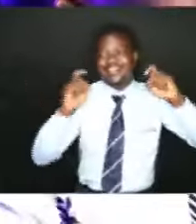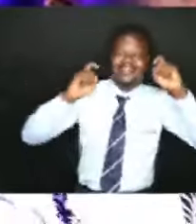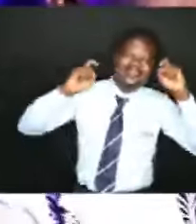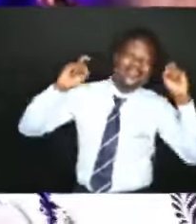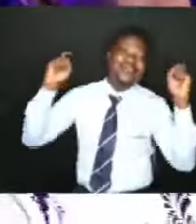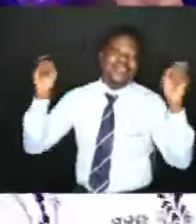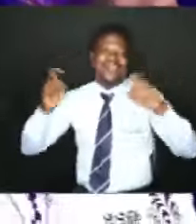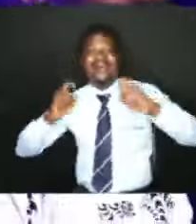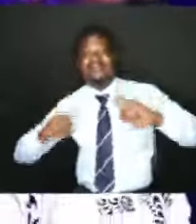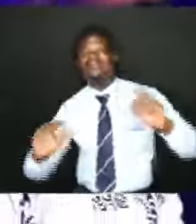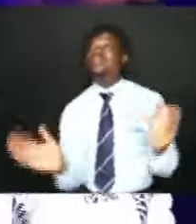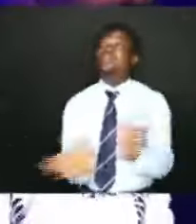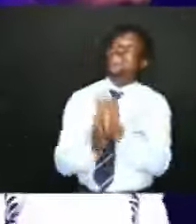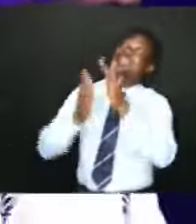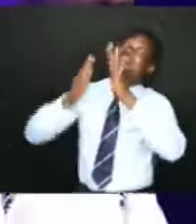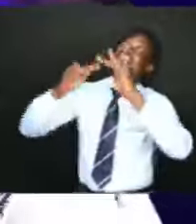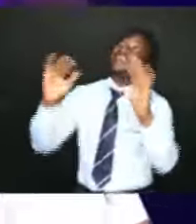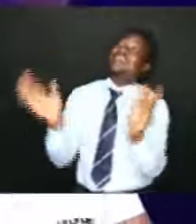hallelujah,